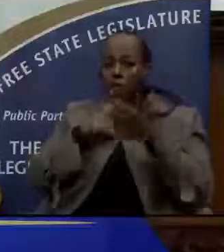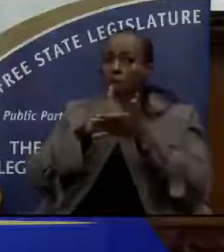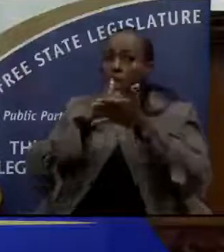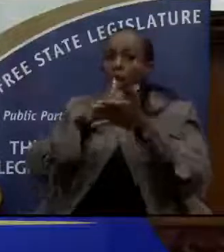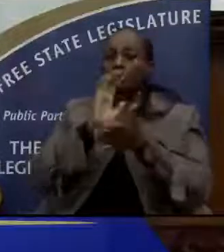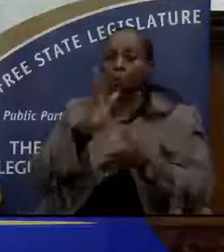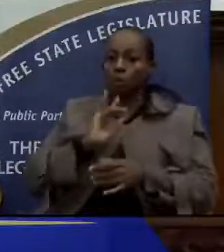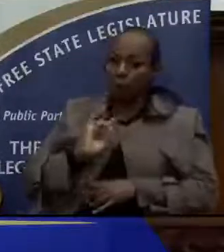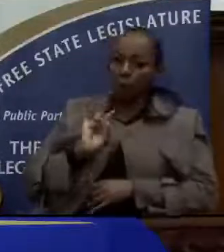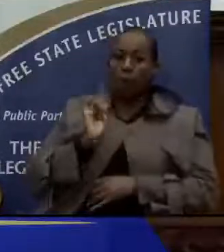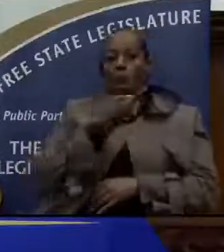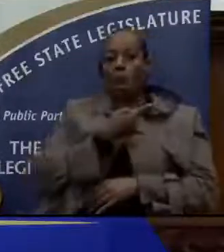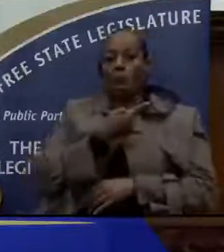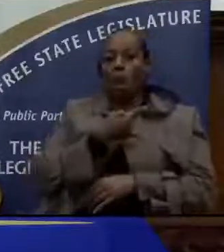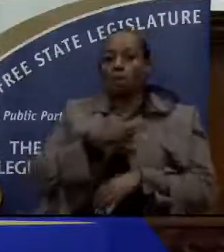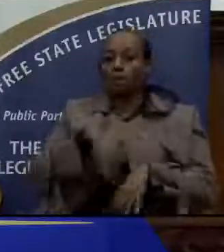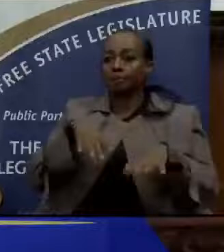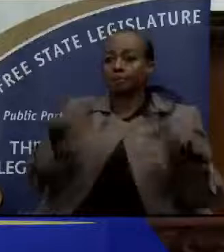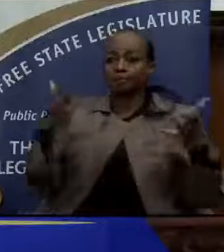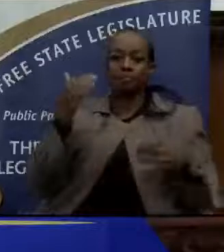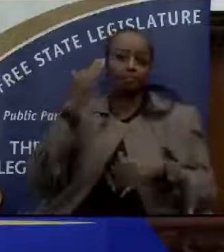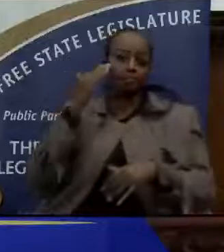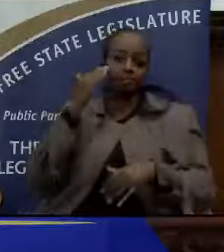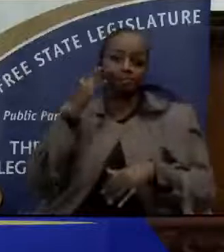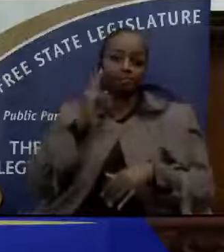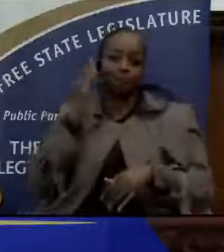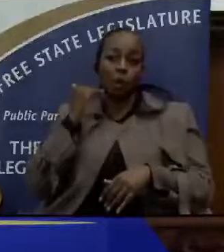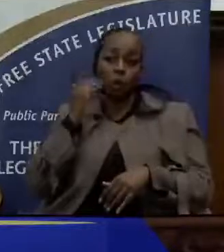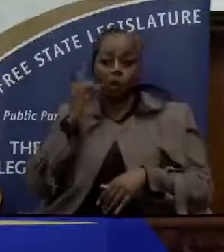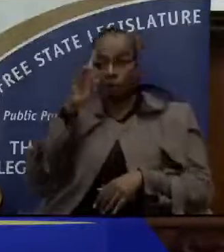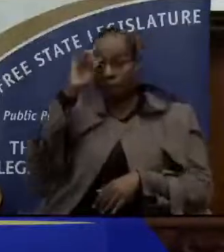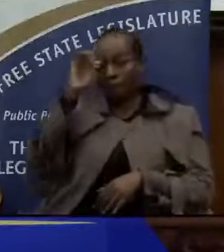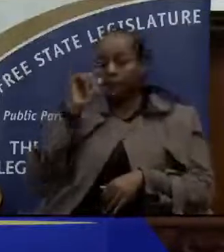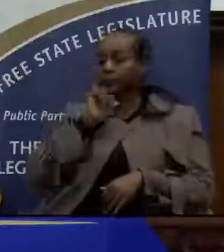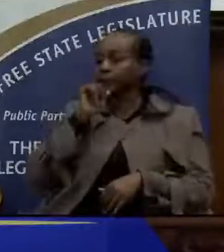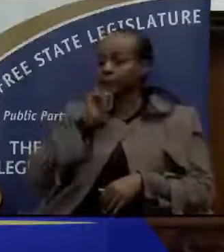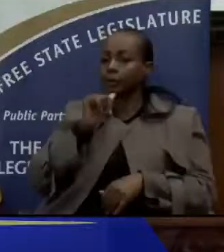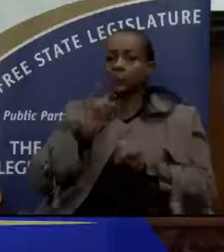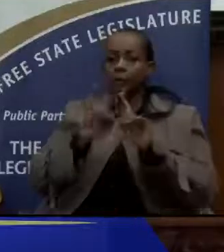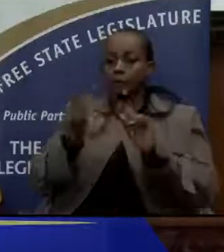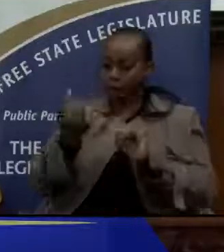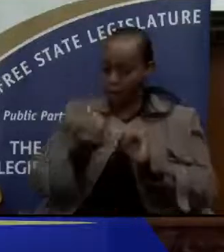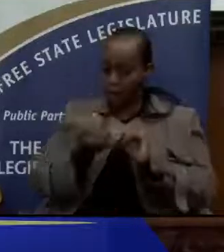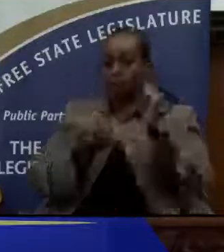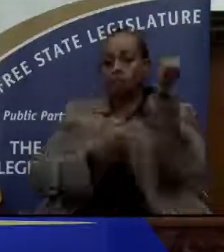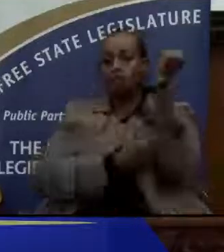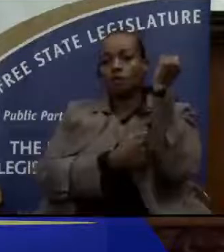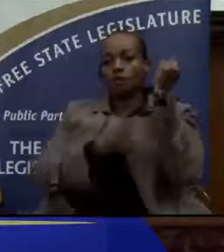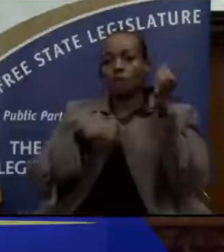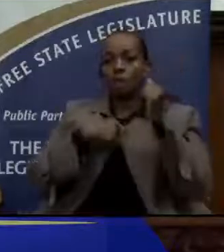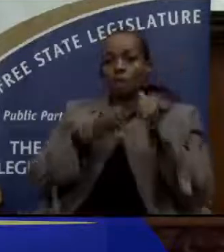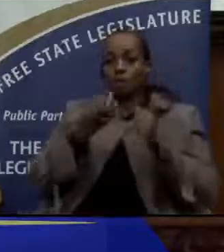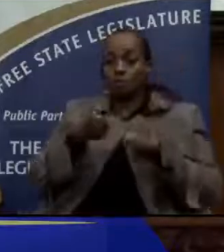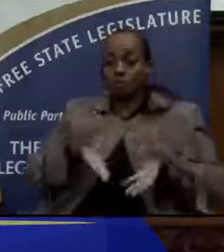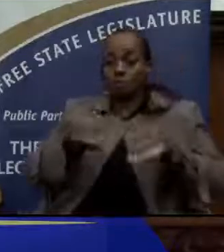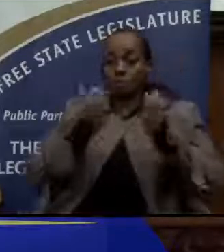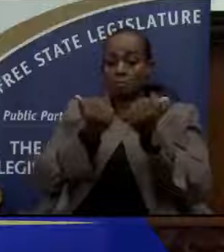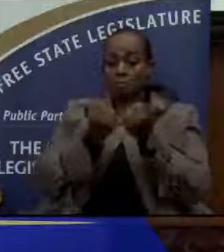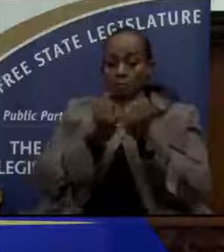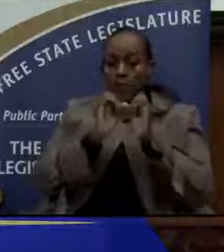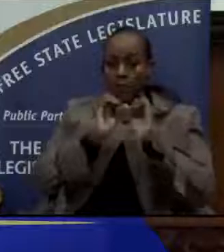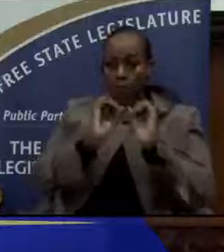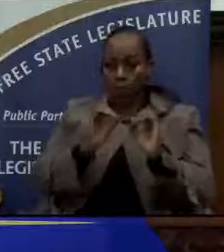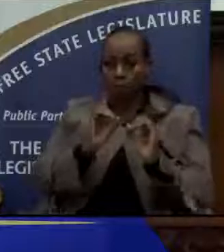help. Almal van hulle wet en swart. Hulle moet hulle bursaries kry. It is